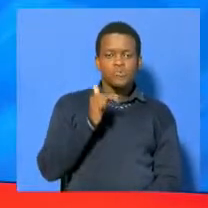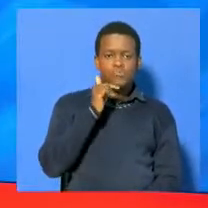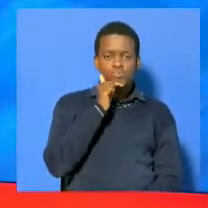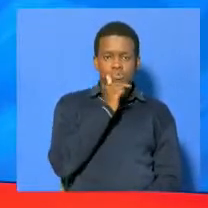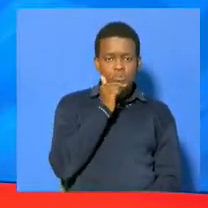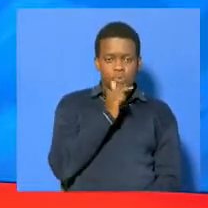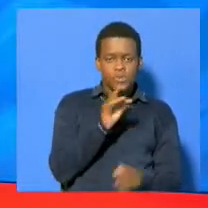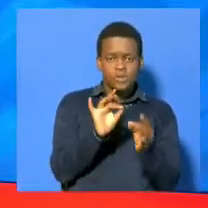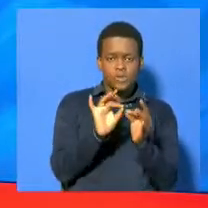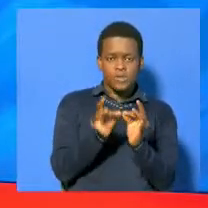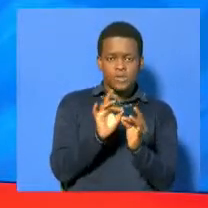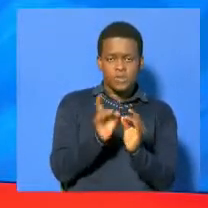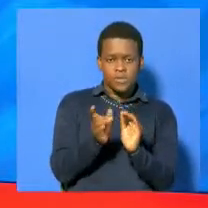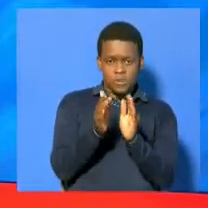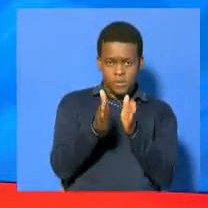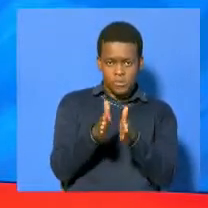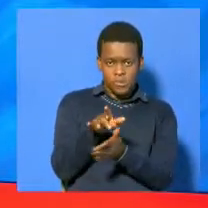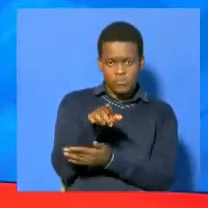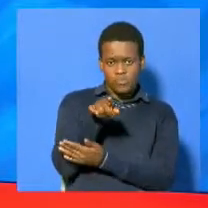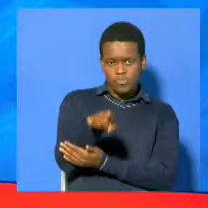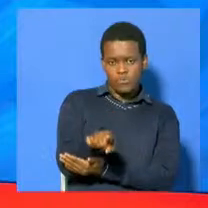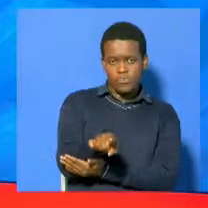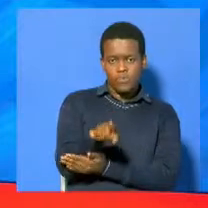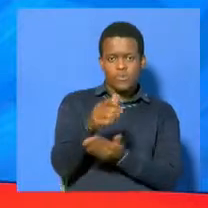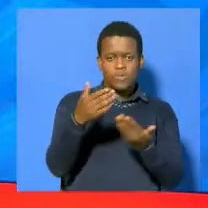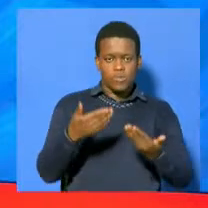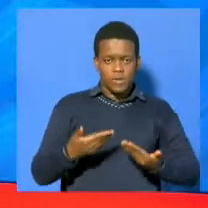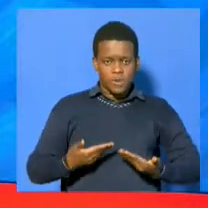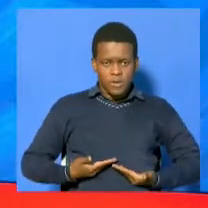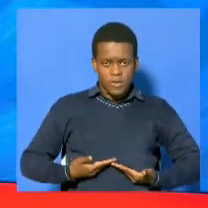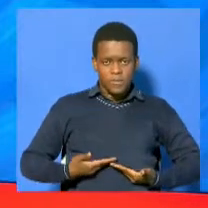Interpreting in sign language is Topo Taposa. Good evening.